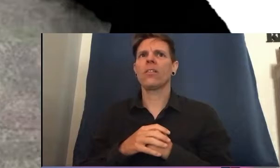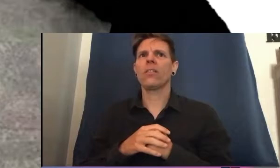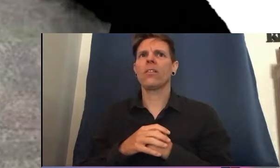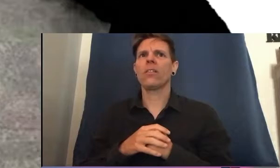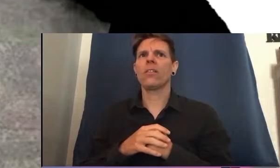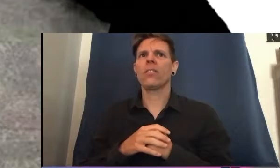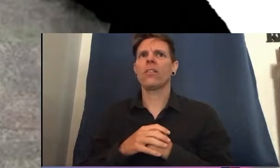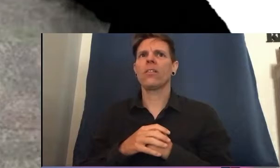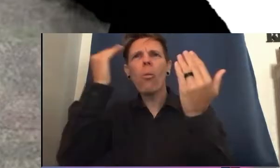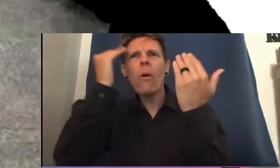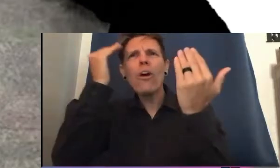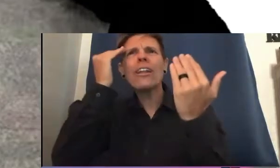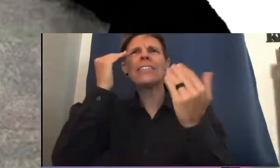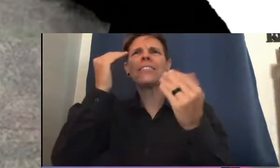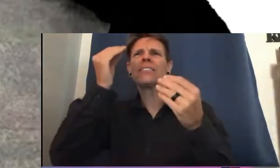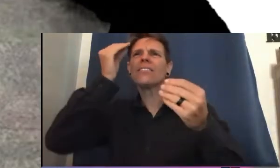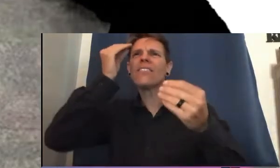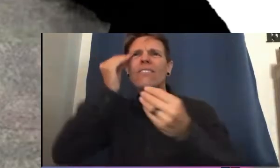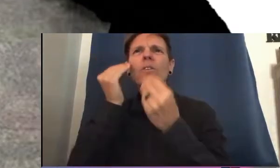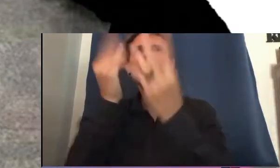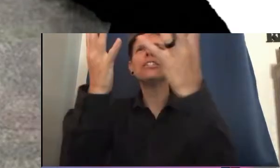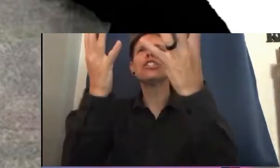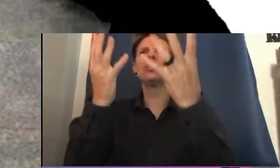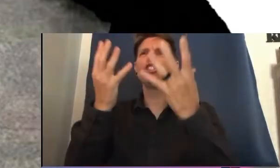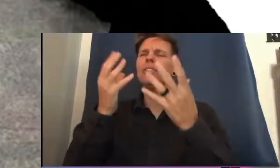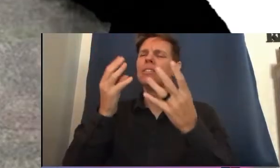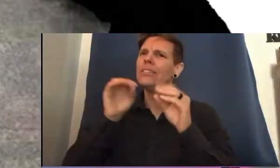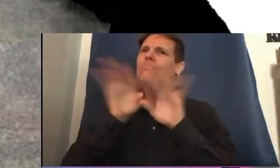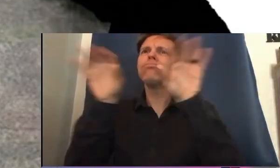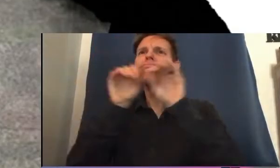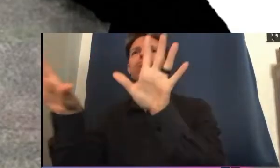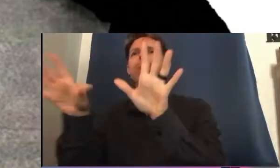to situations related to COVID,